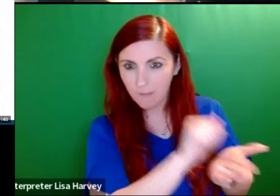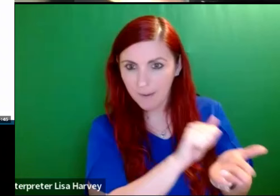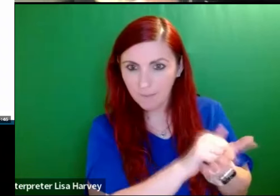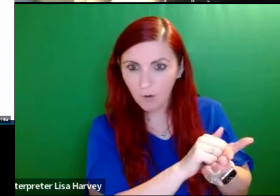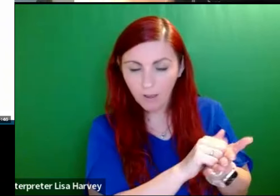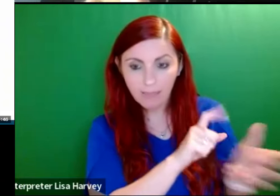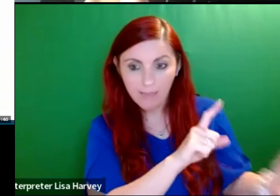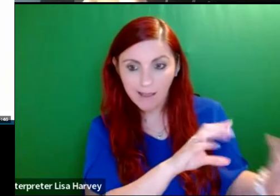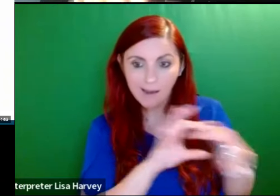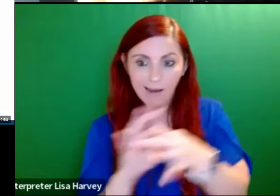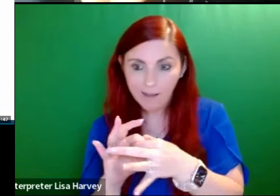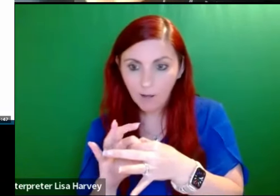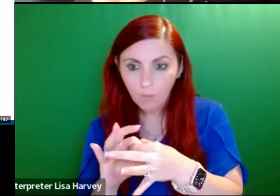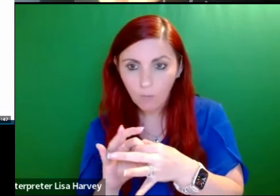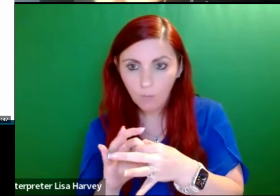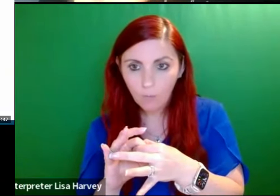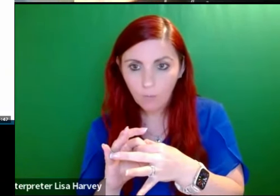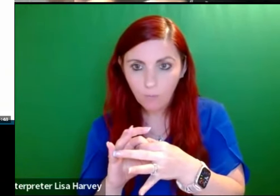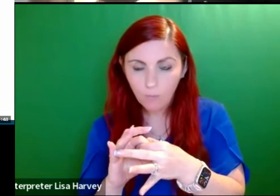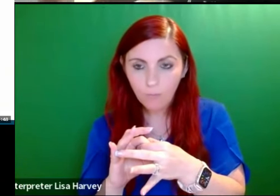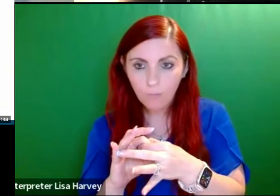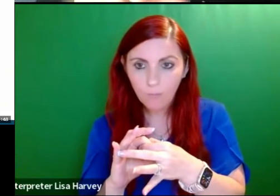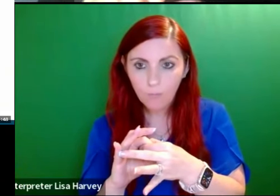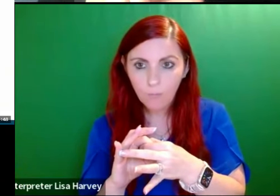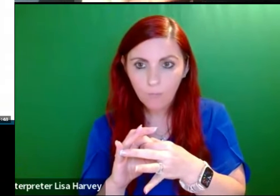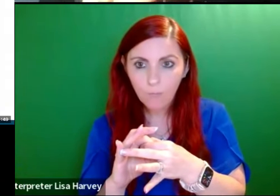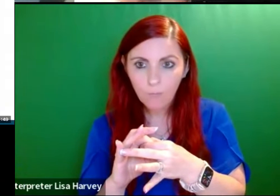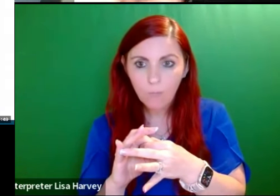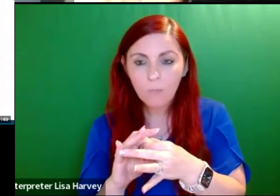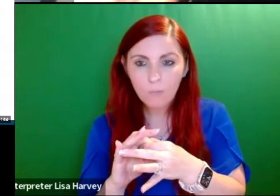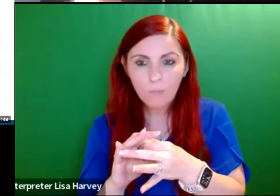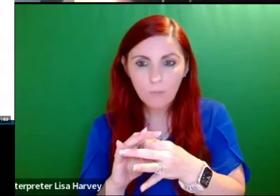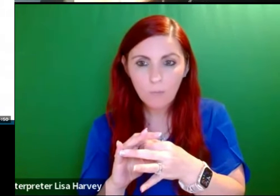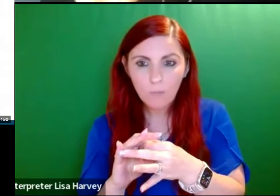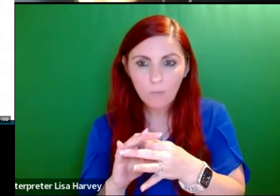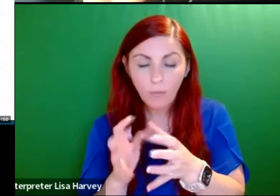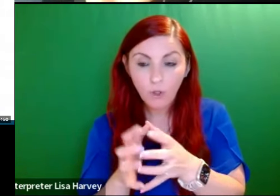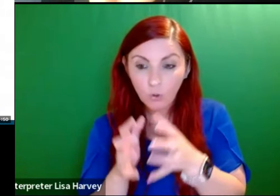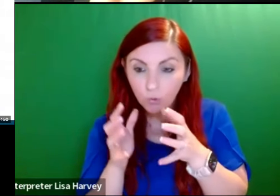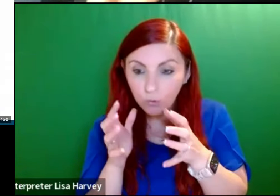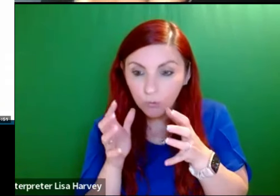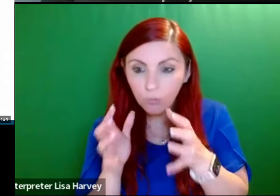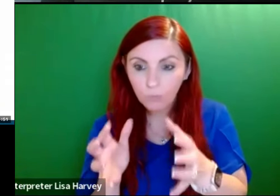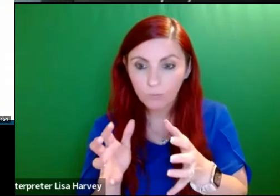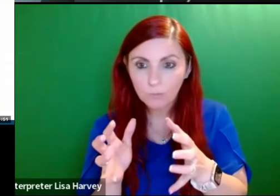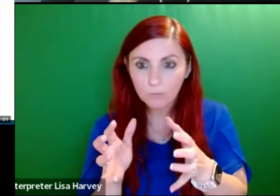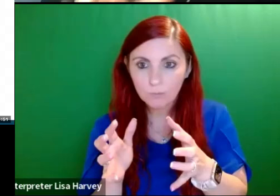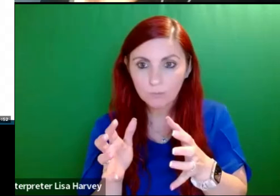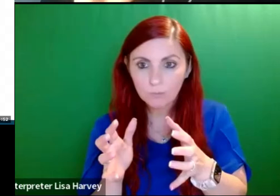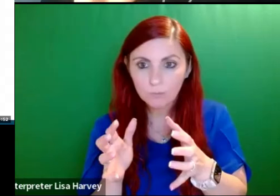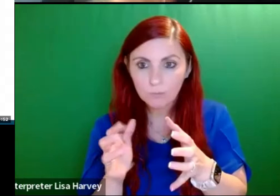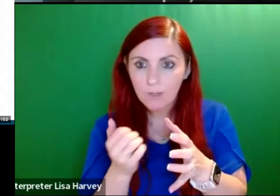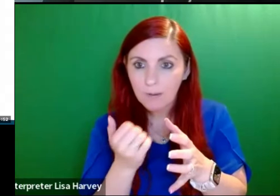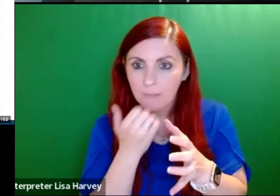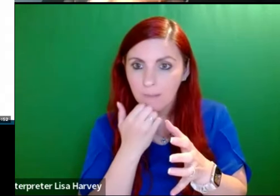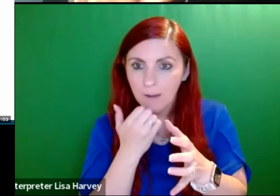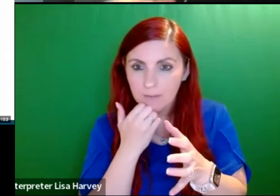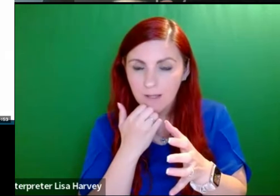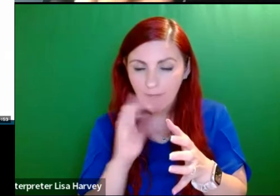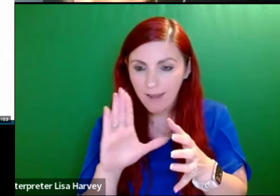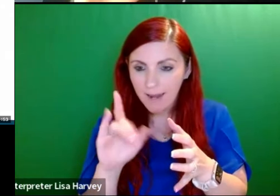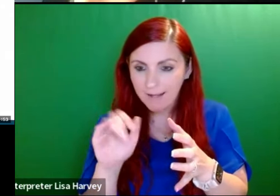correlate quite well with the huge amount of partly lexical and